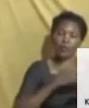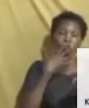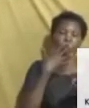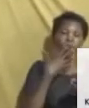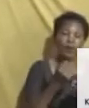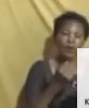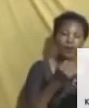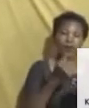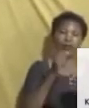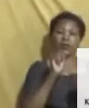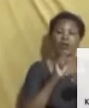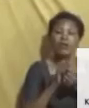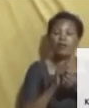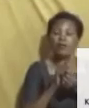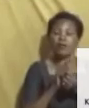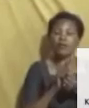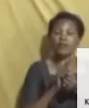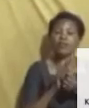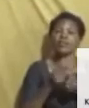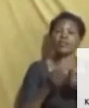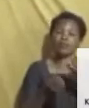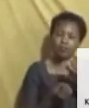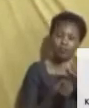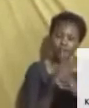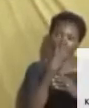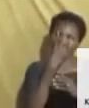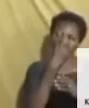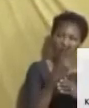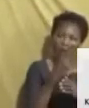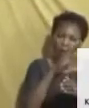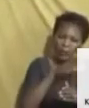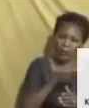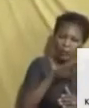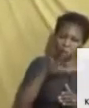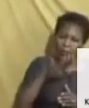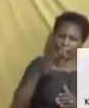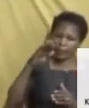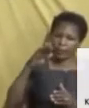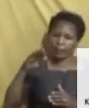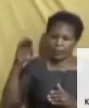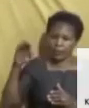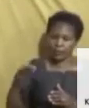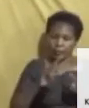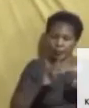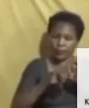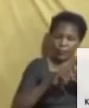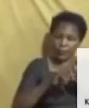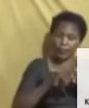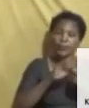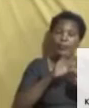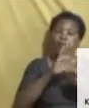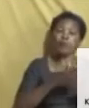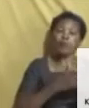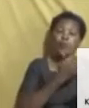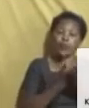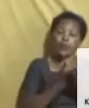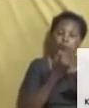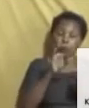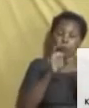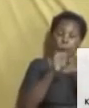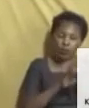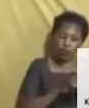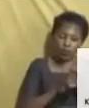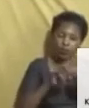volume. He sets out 4 sequential steps. 1, the framing of proposals for a constitution.